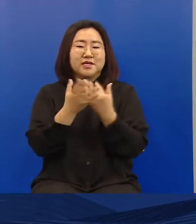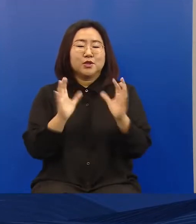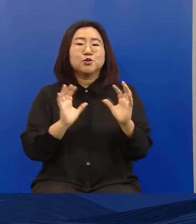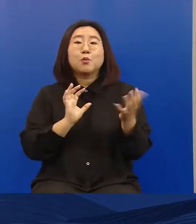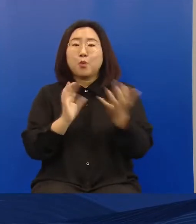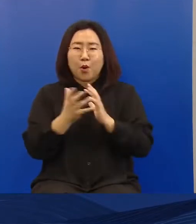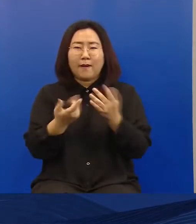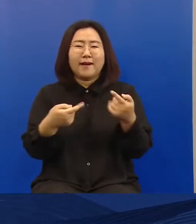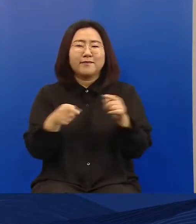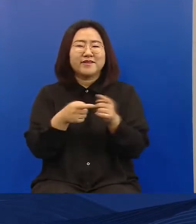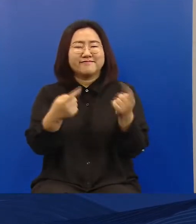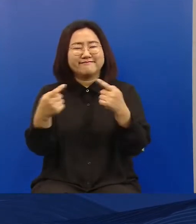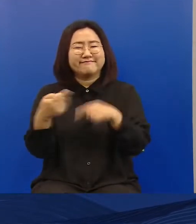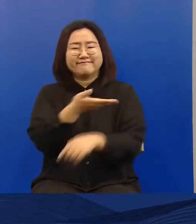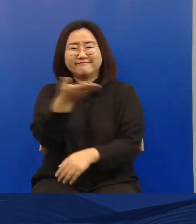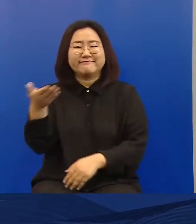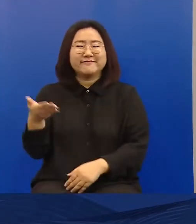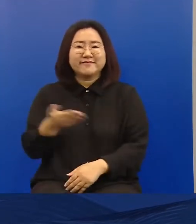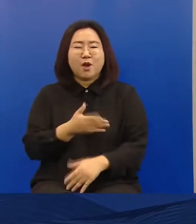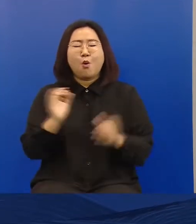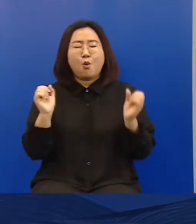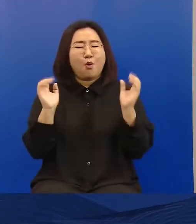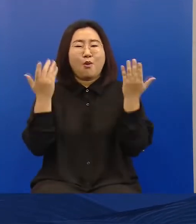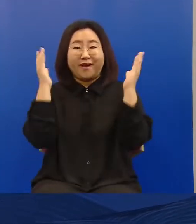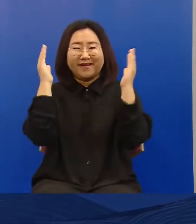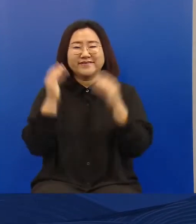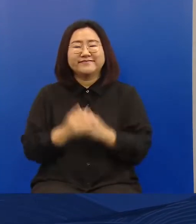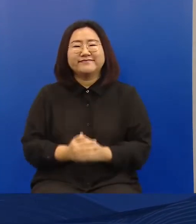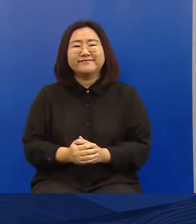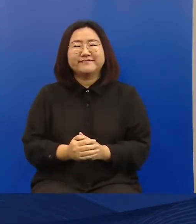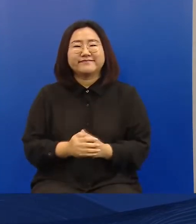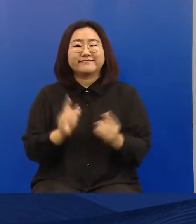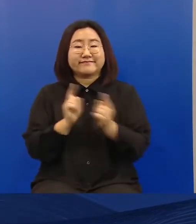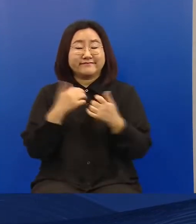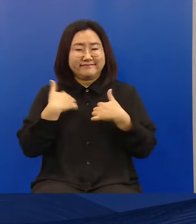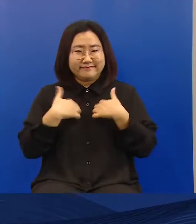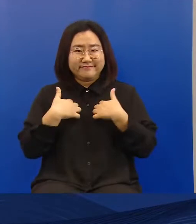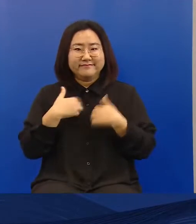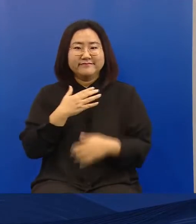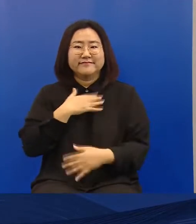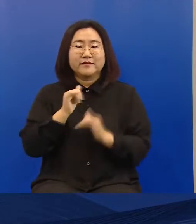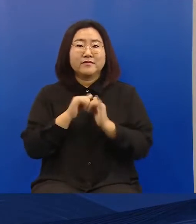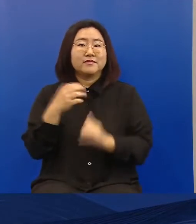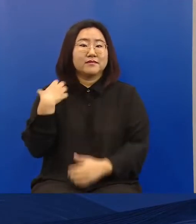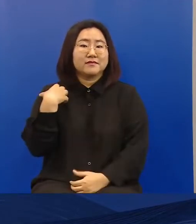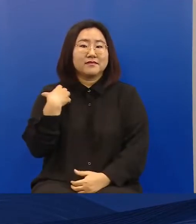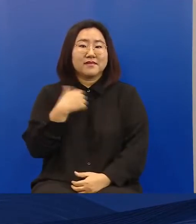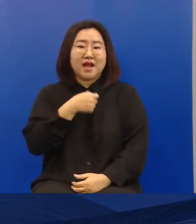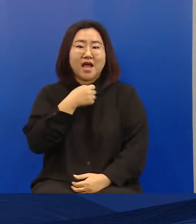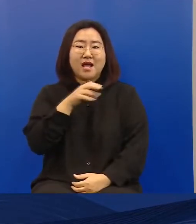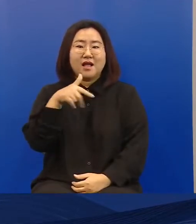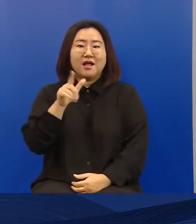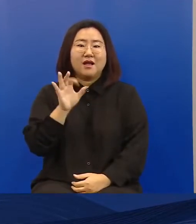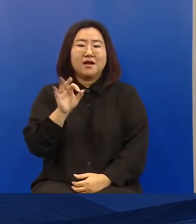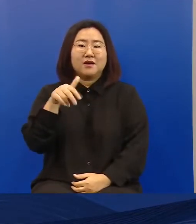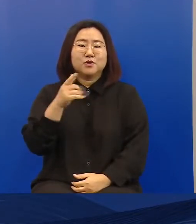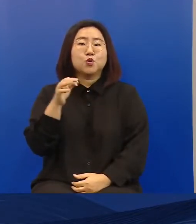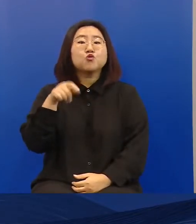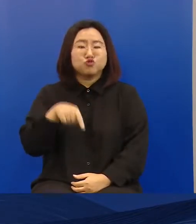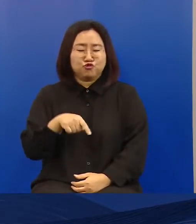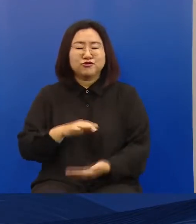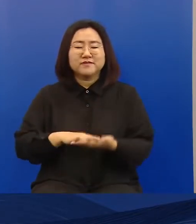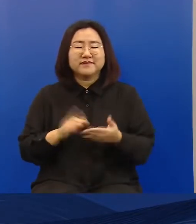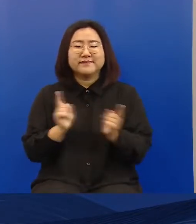Distinguished guests, good morning and welcome to the 17th Jeju Forum for Peace and Prosperity. My name is